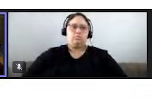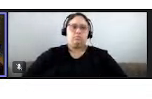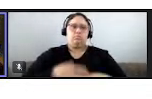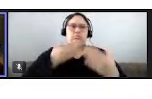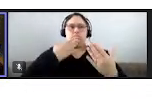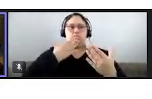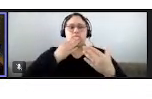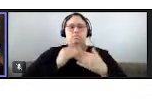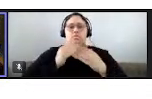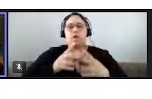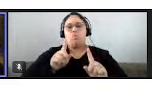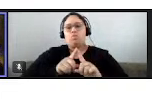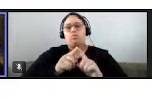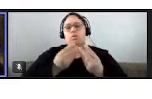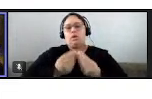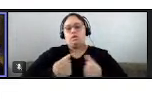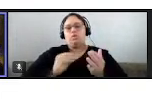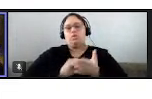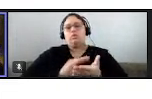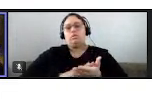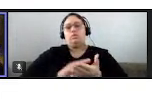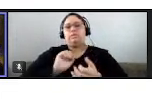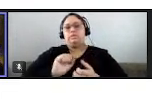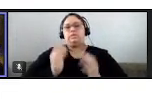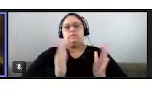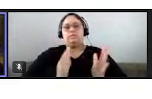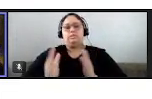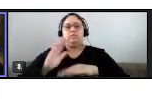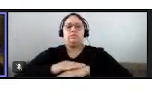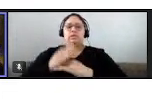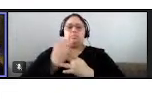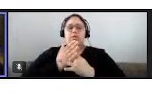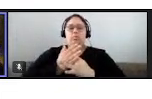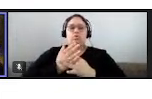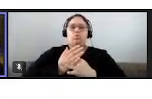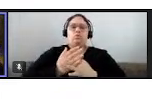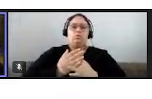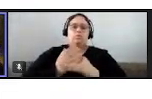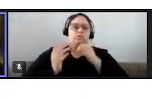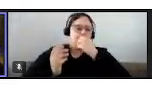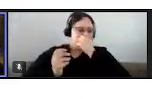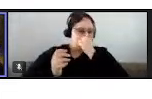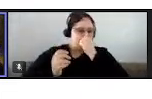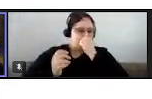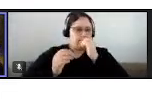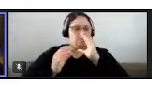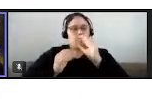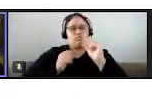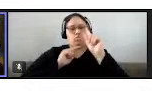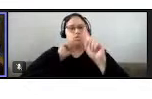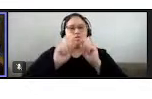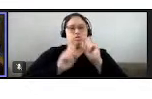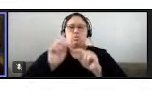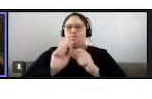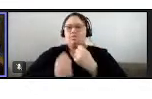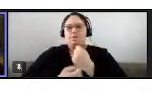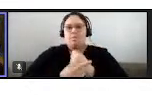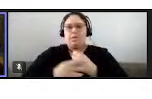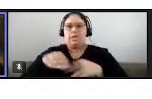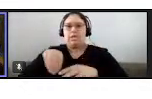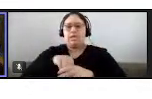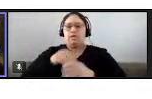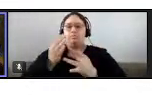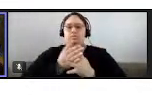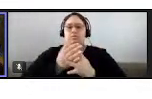take resolutions in terms of those periods in between and dissect and ask the questions as to what is happening in